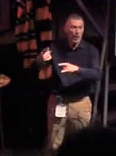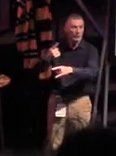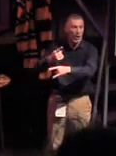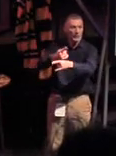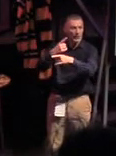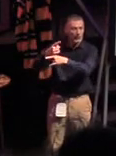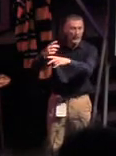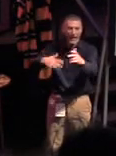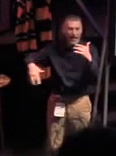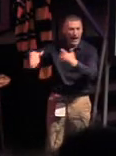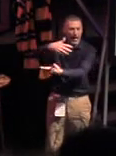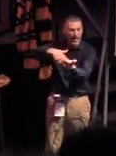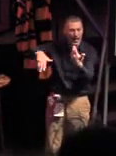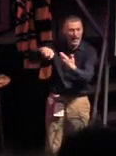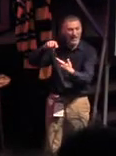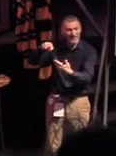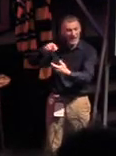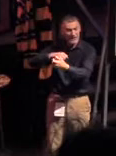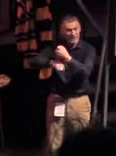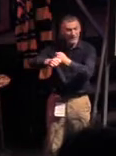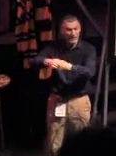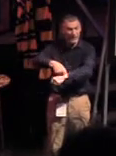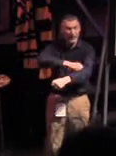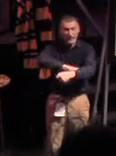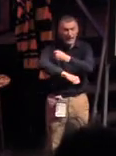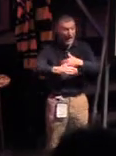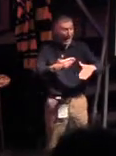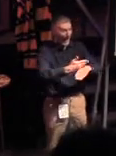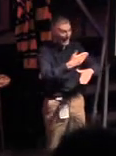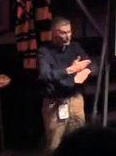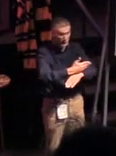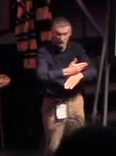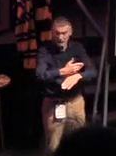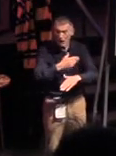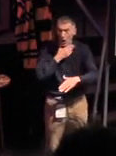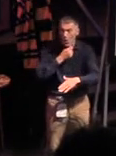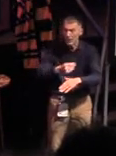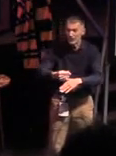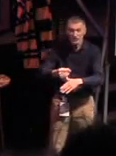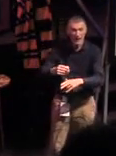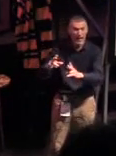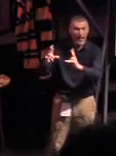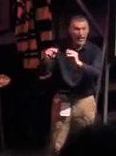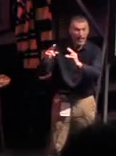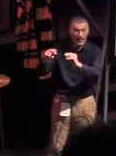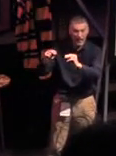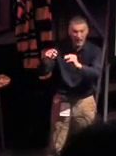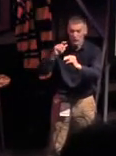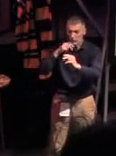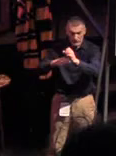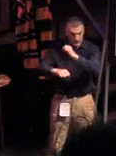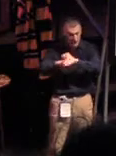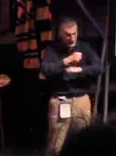transported into doing things and into providing